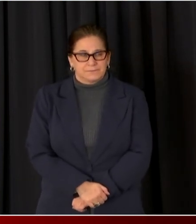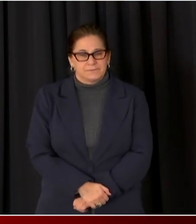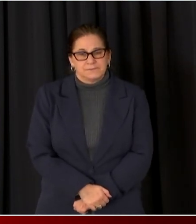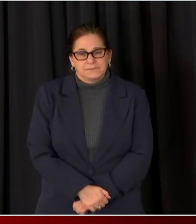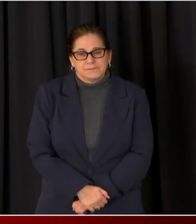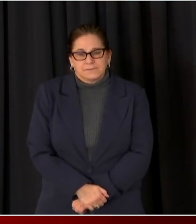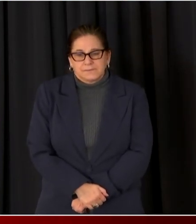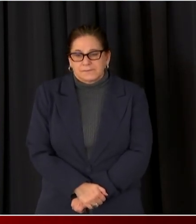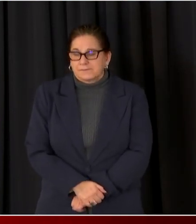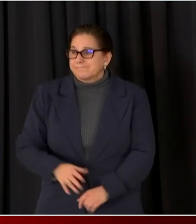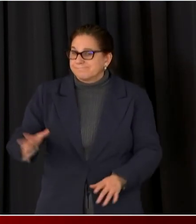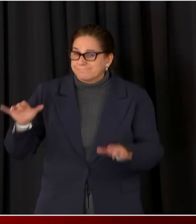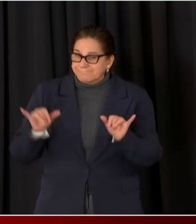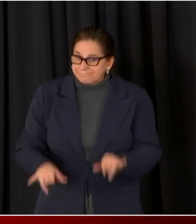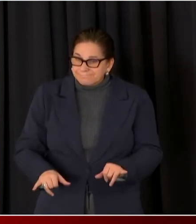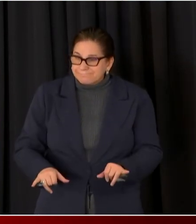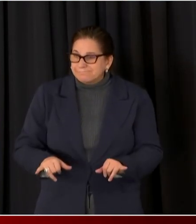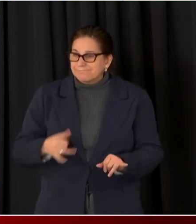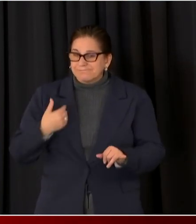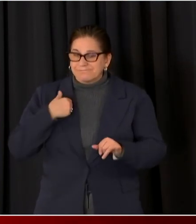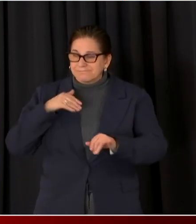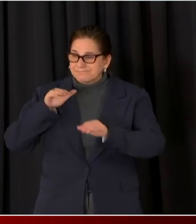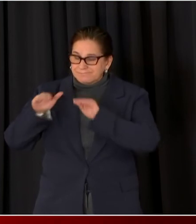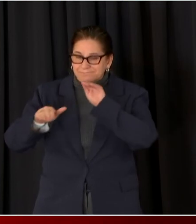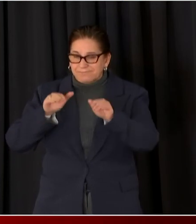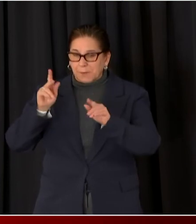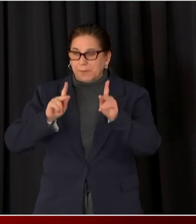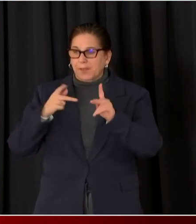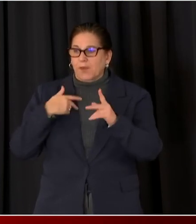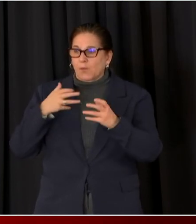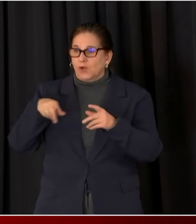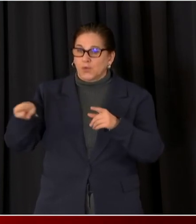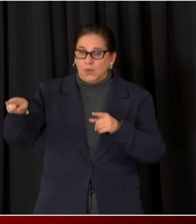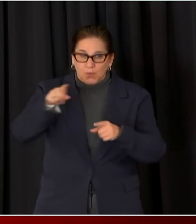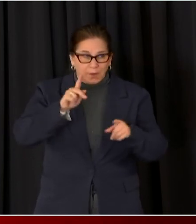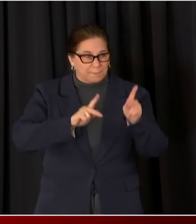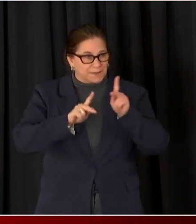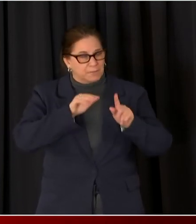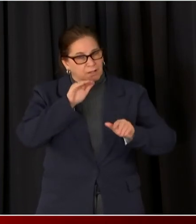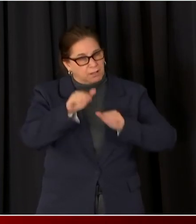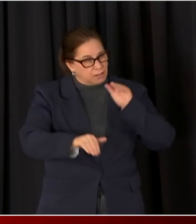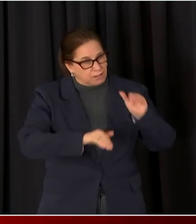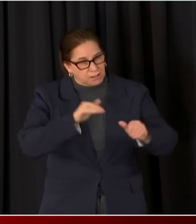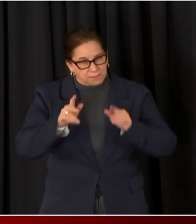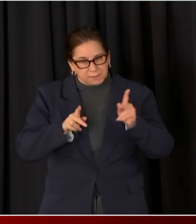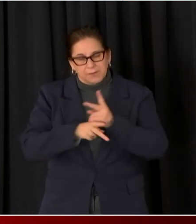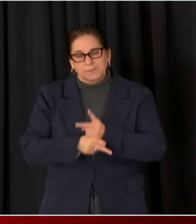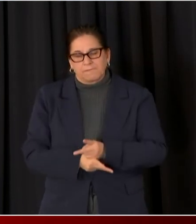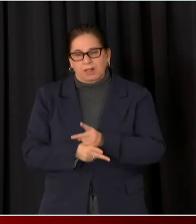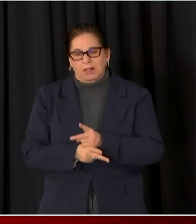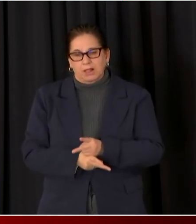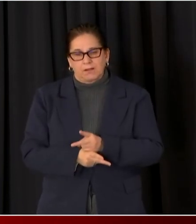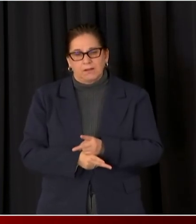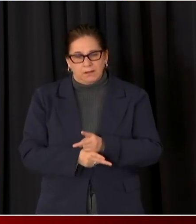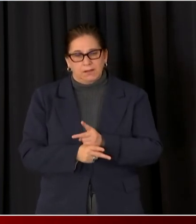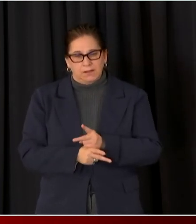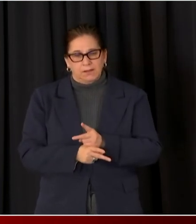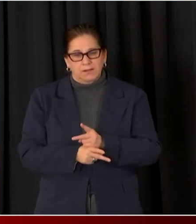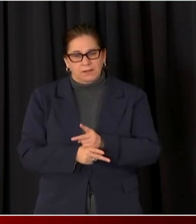mindful that public health leaders and practitioners have to use a number of inputs to make decisions on recommendations. So we have